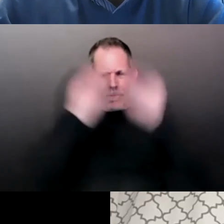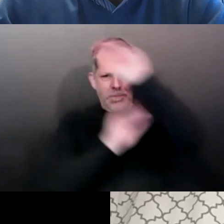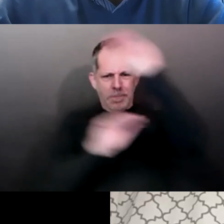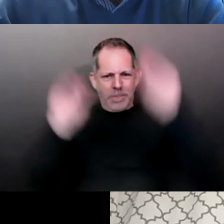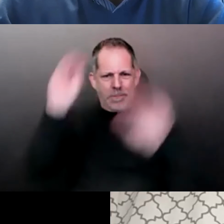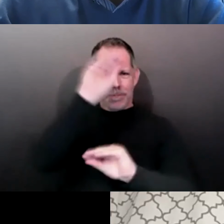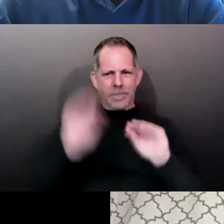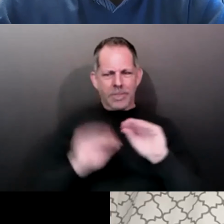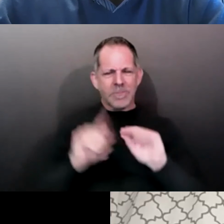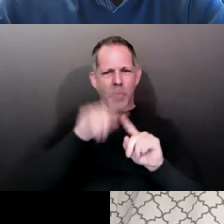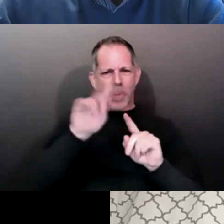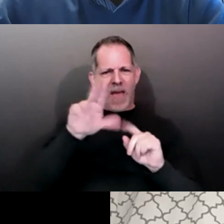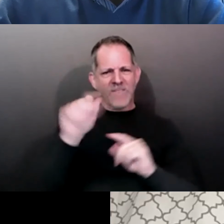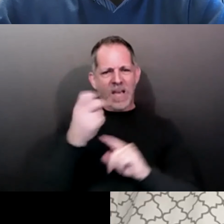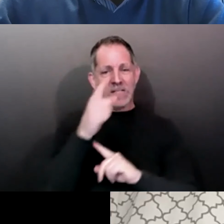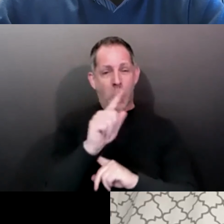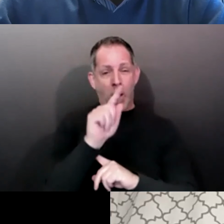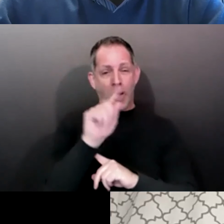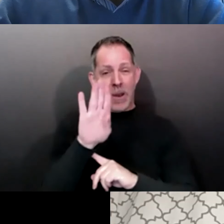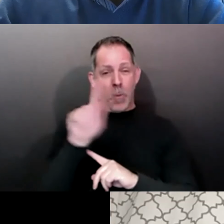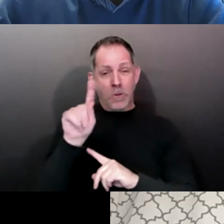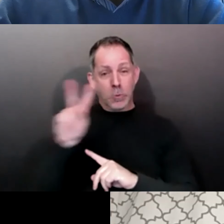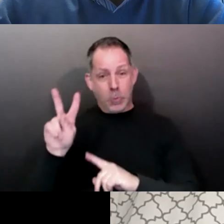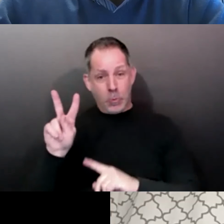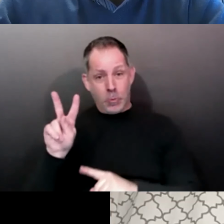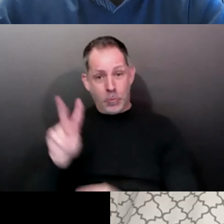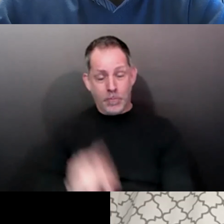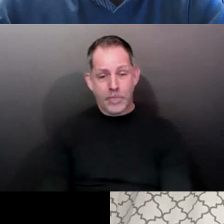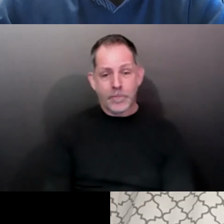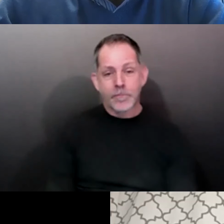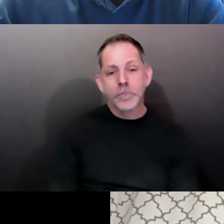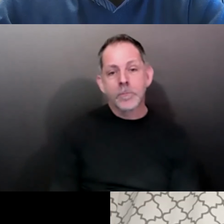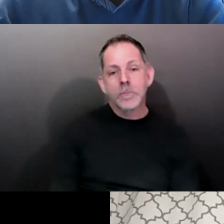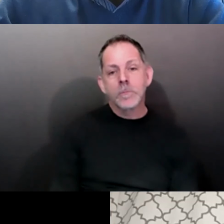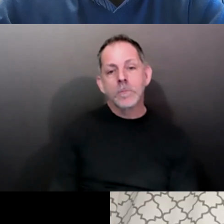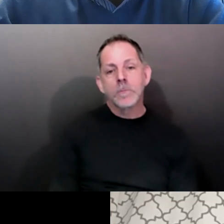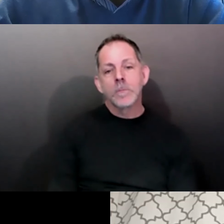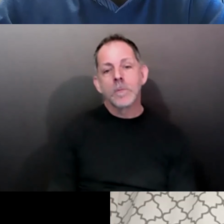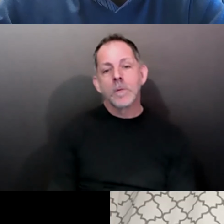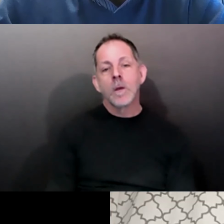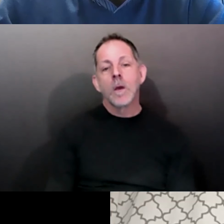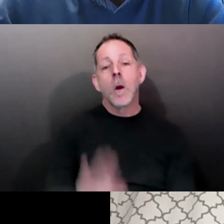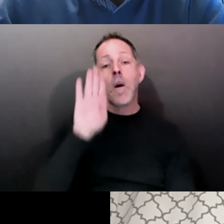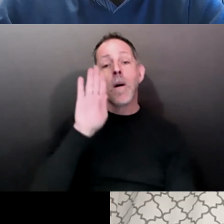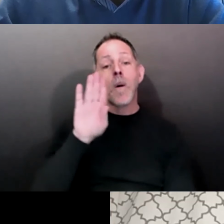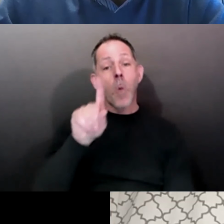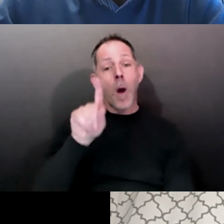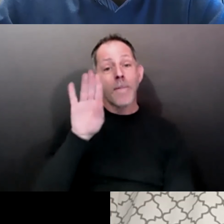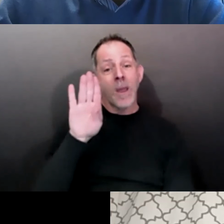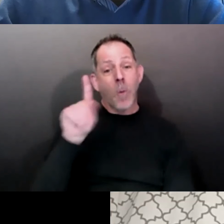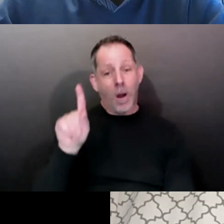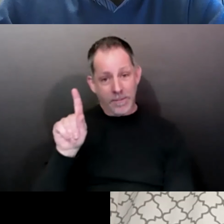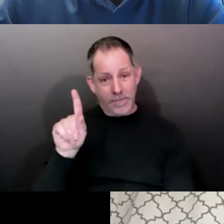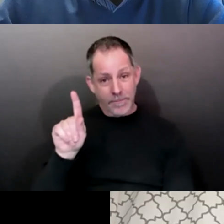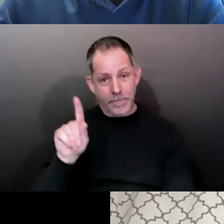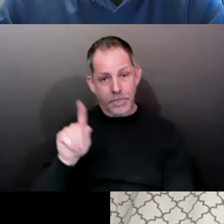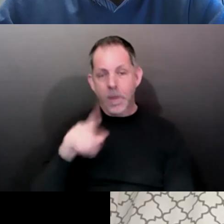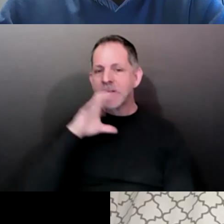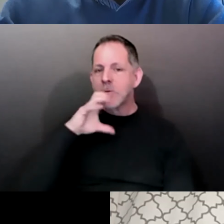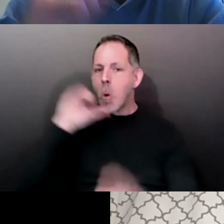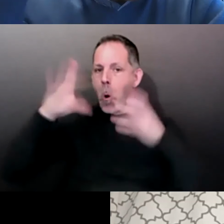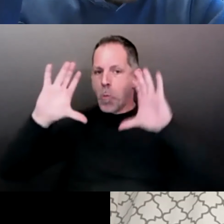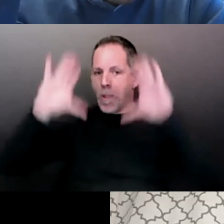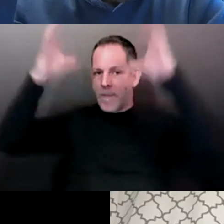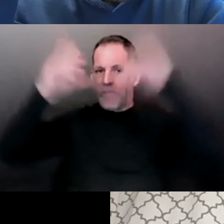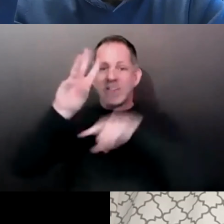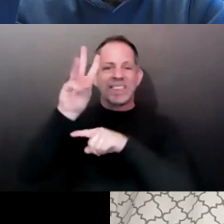1B1 is, as you said, is older adults above 65 and up, and some folks 50 to 64